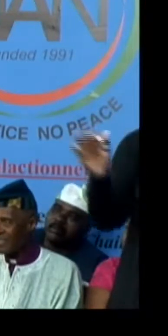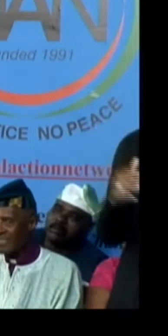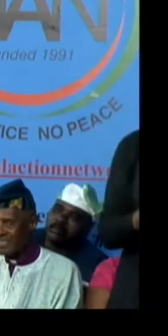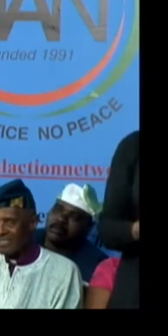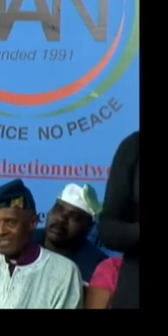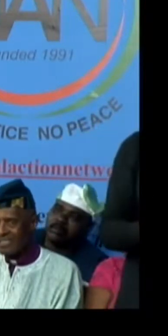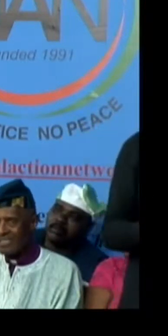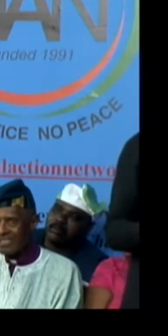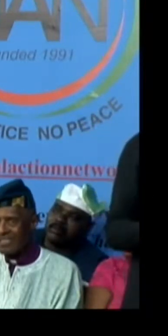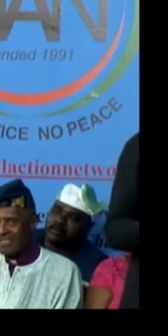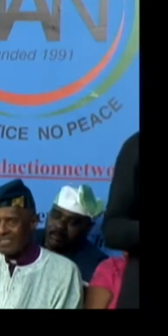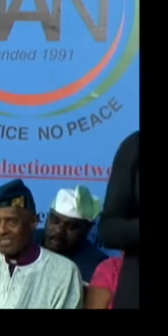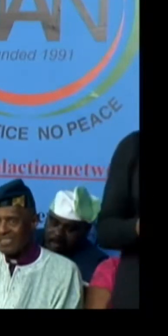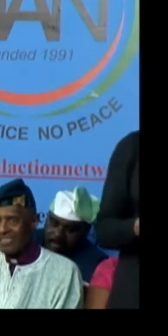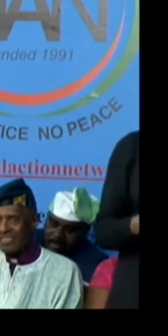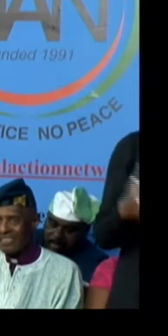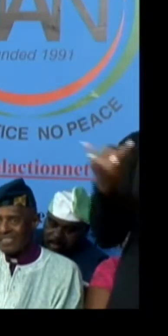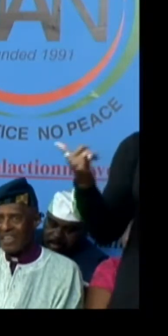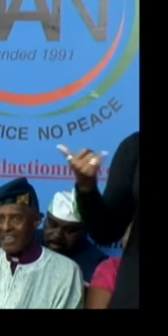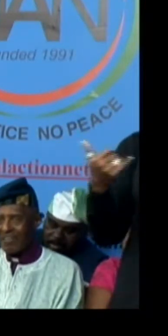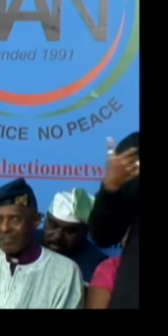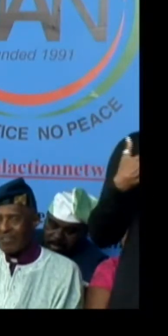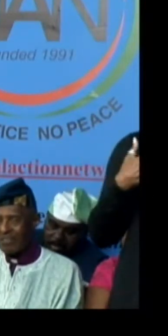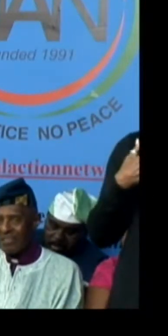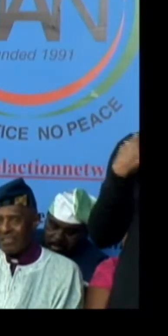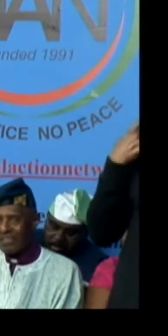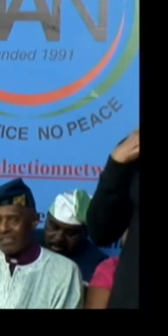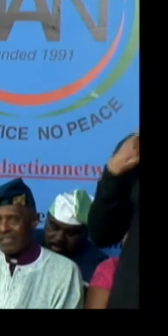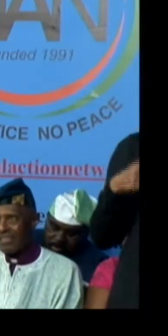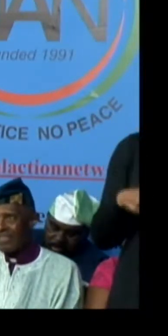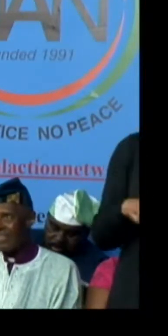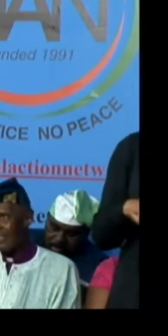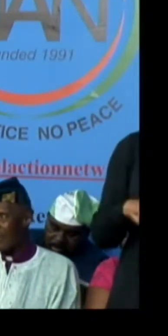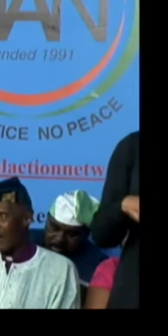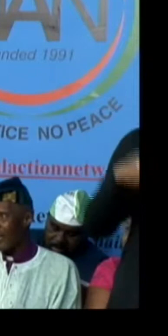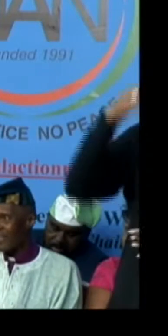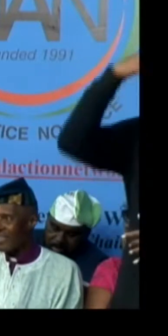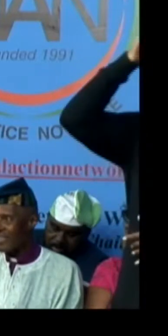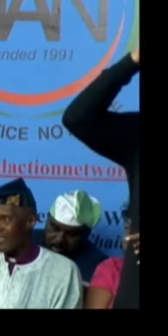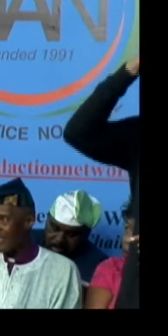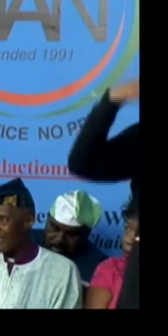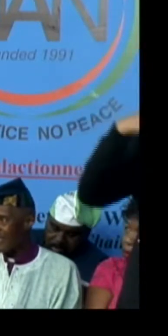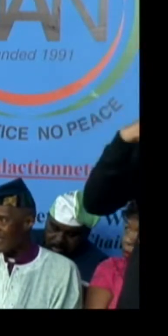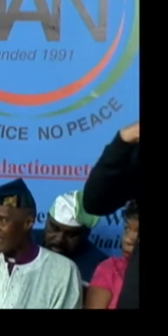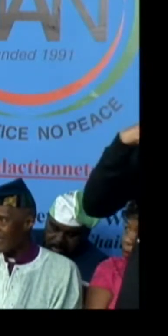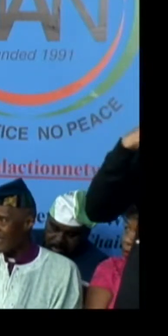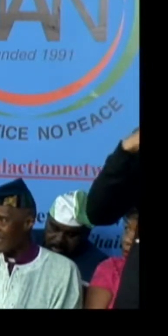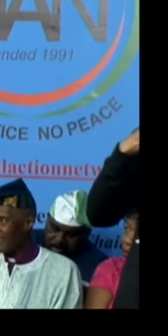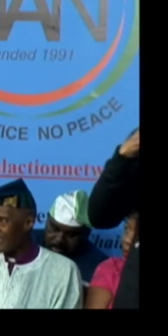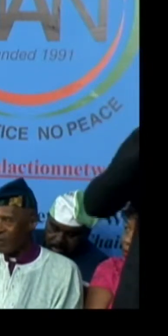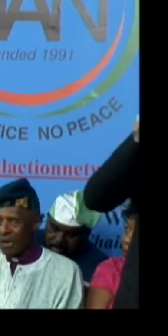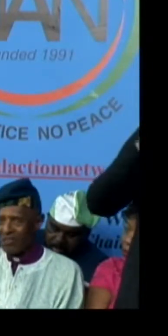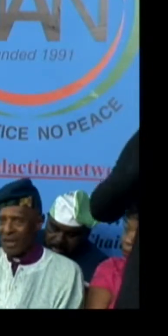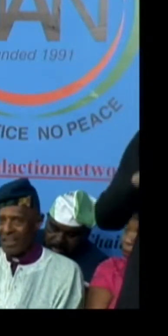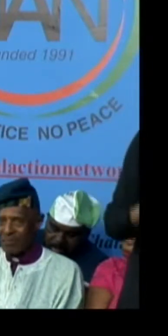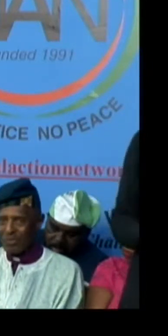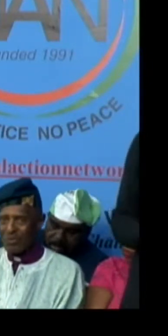him say that, my antennas went up, and I just knew it was going to be an issue. Nobody said a